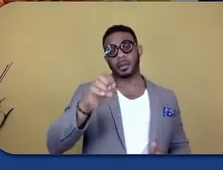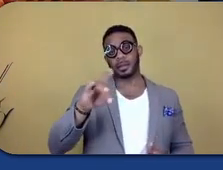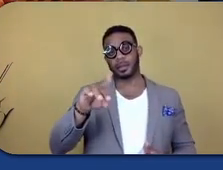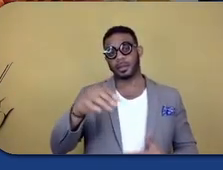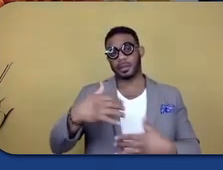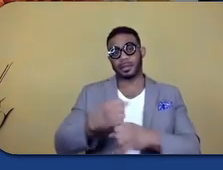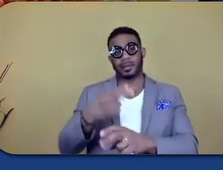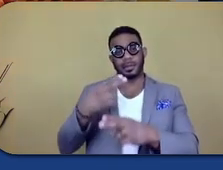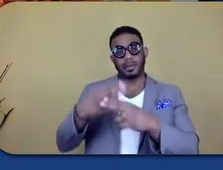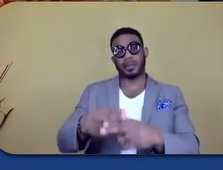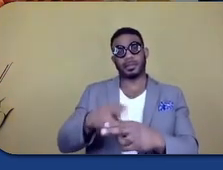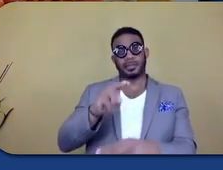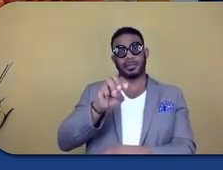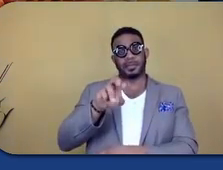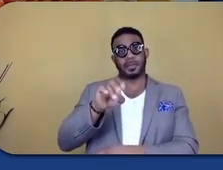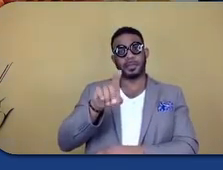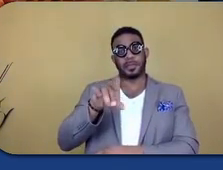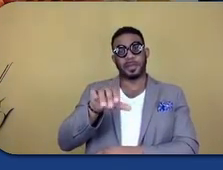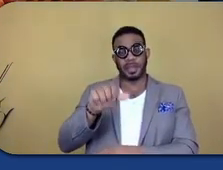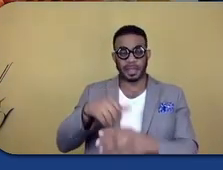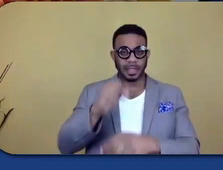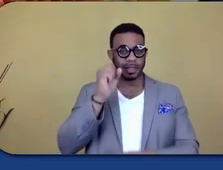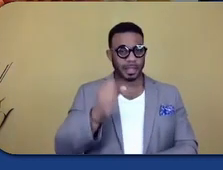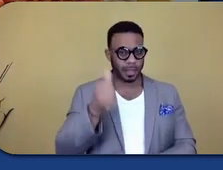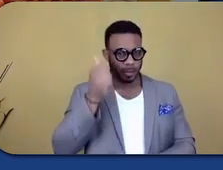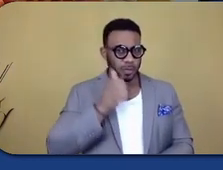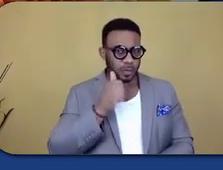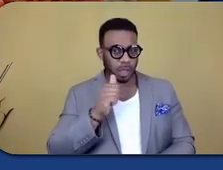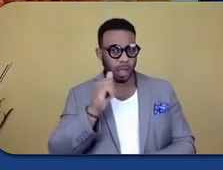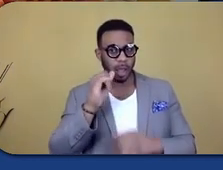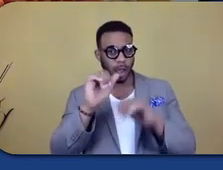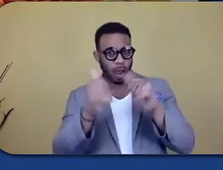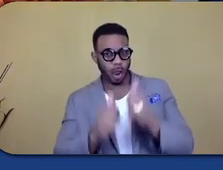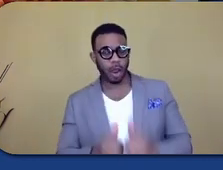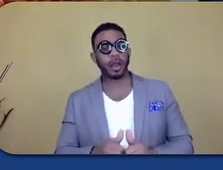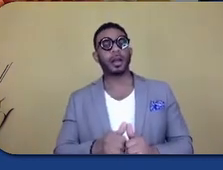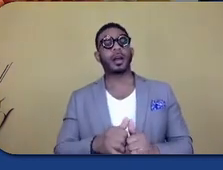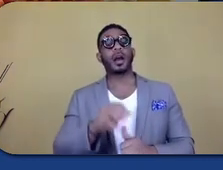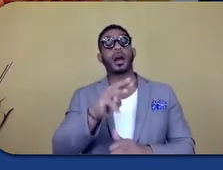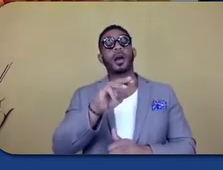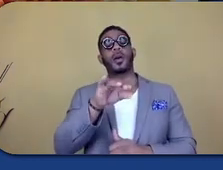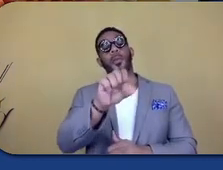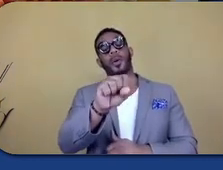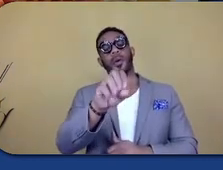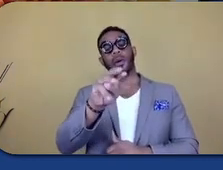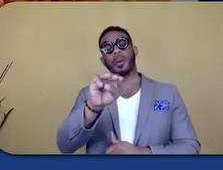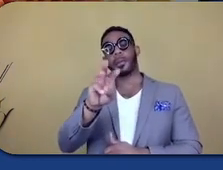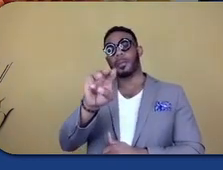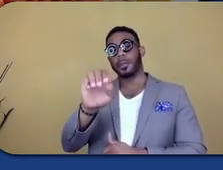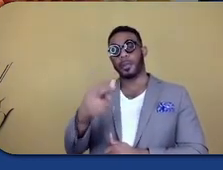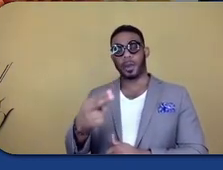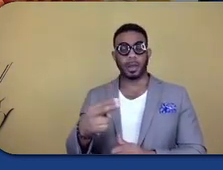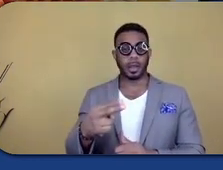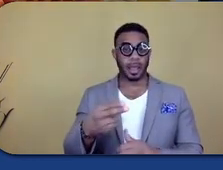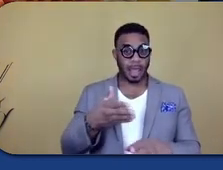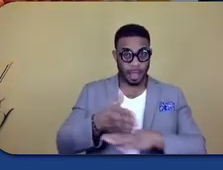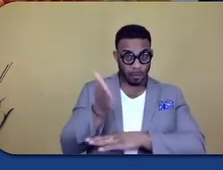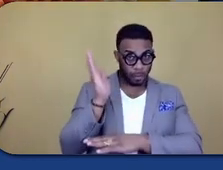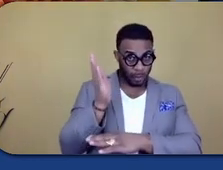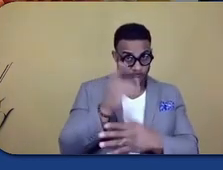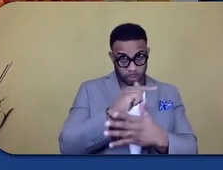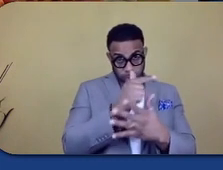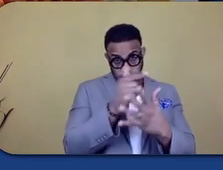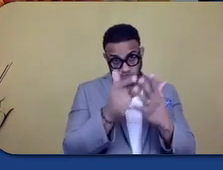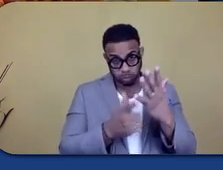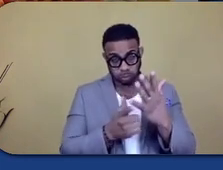the name Mercedes, and South Sudan architect Moses Mawa. Following the presentations, we will